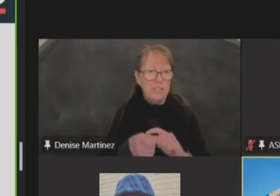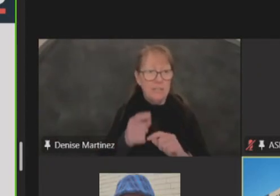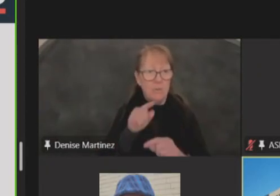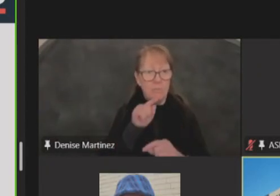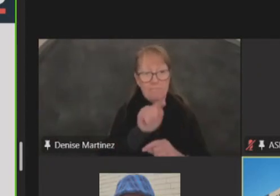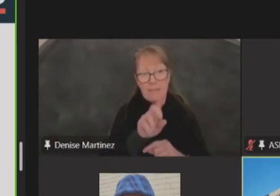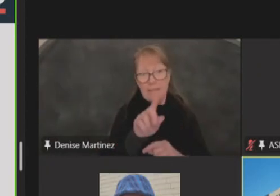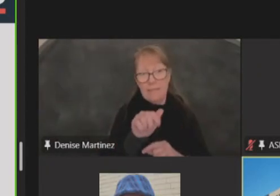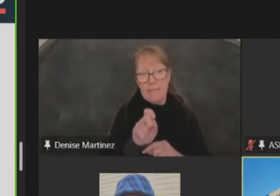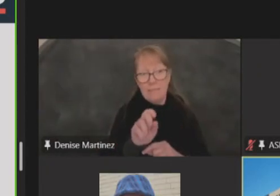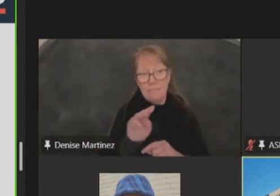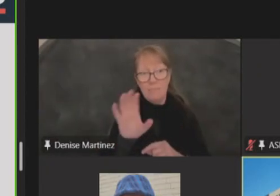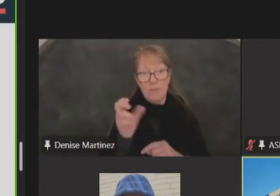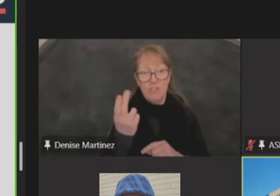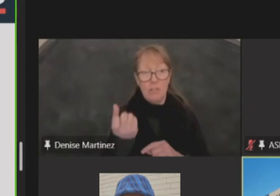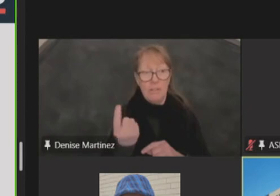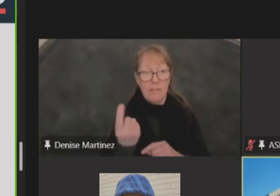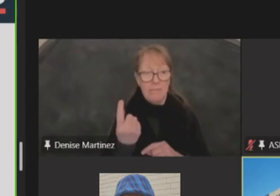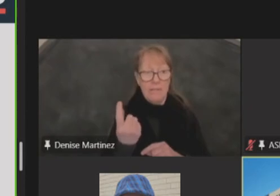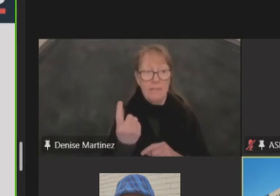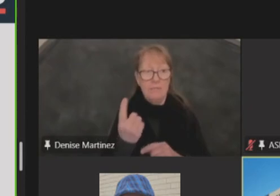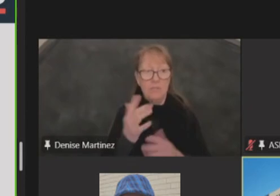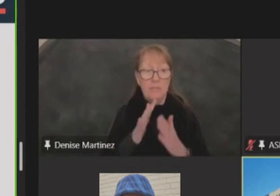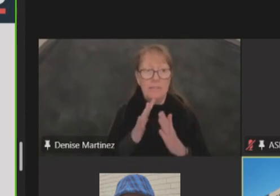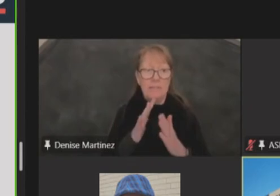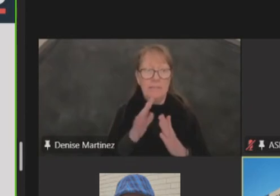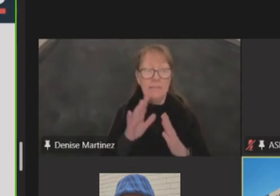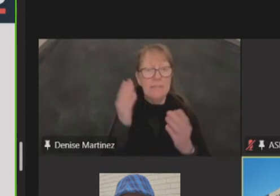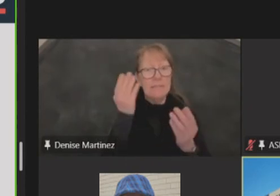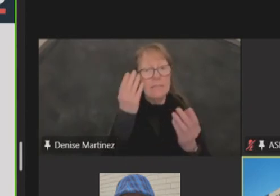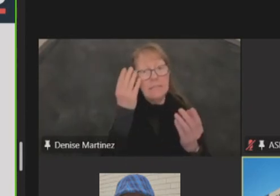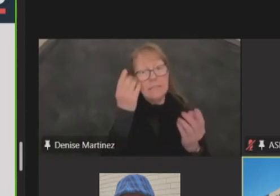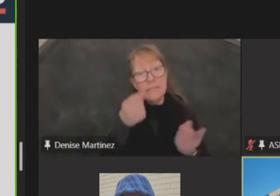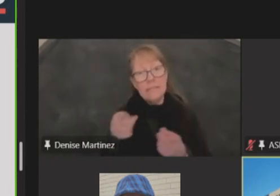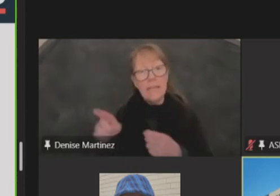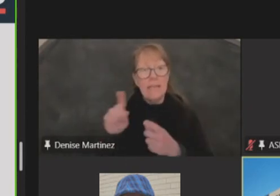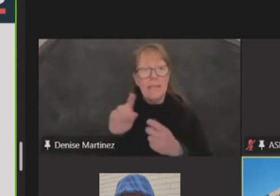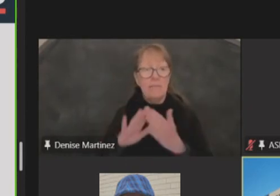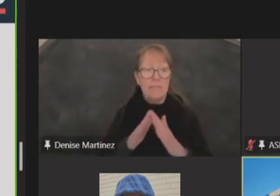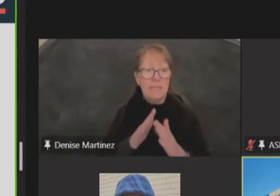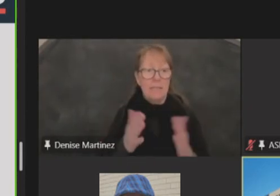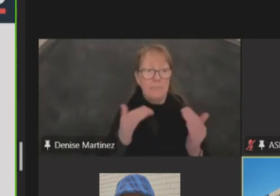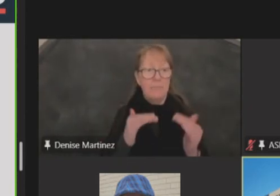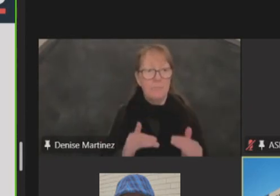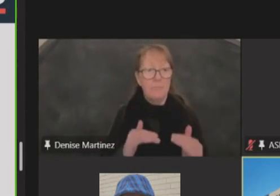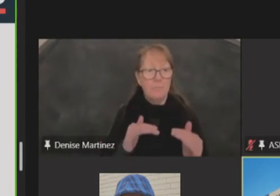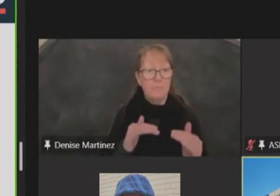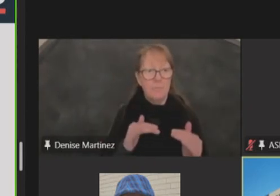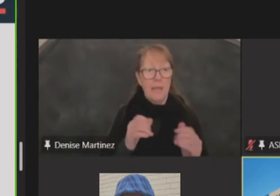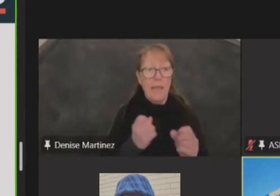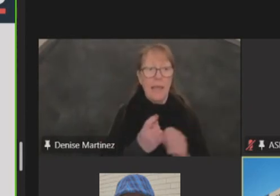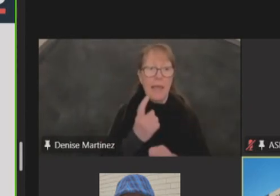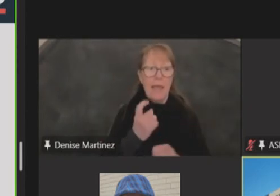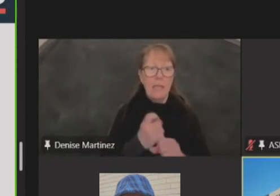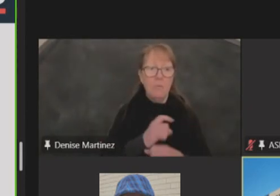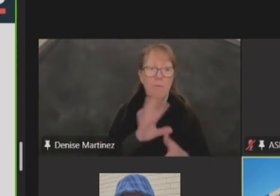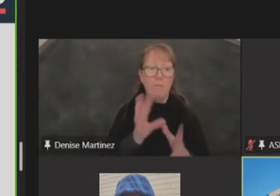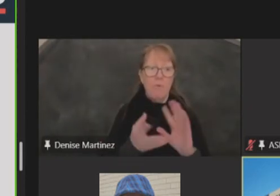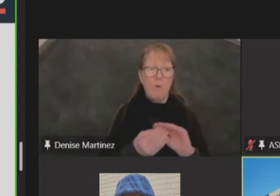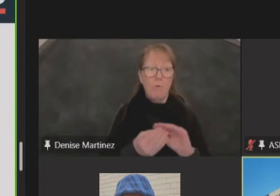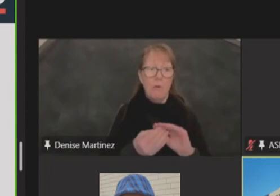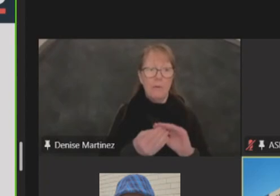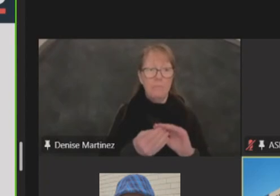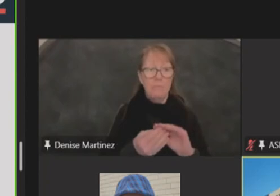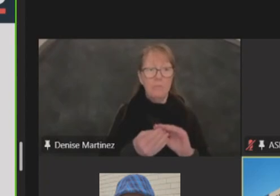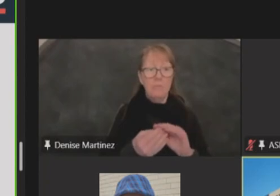looking at right now. We also secured a date for our Disability Community Forum, our annual event to hear feedback and